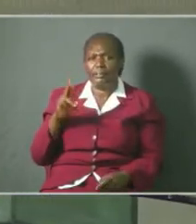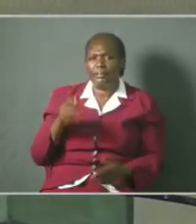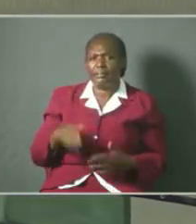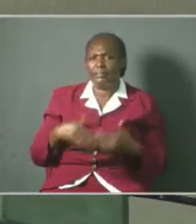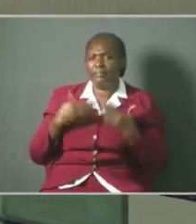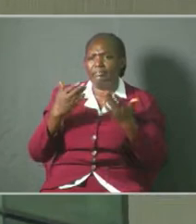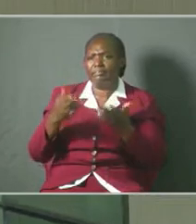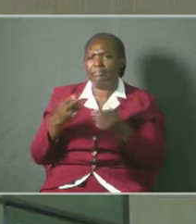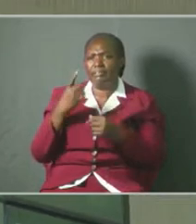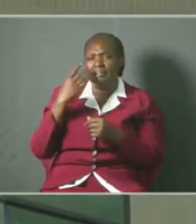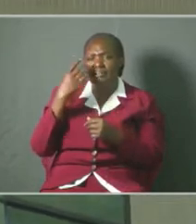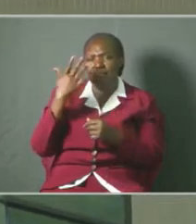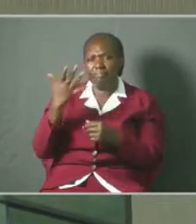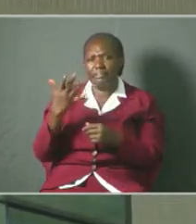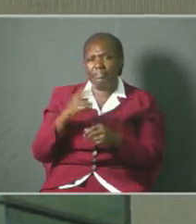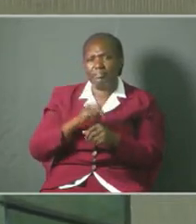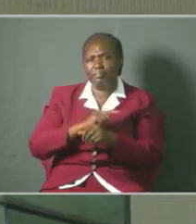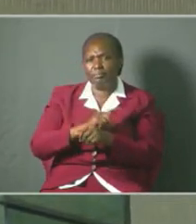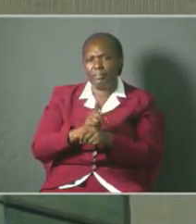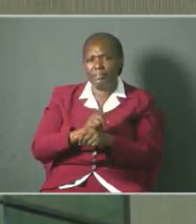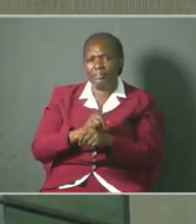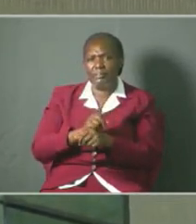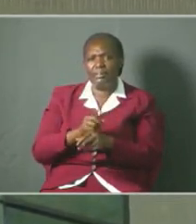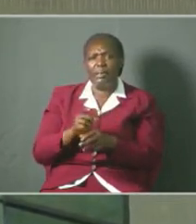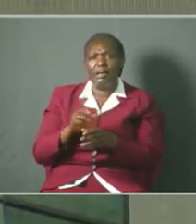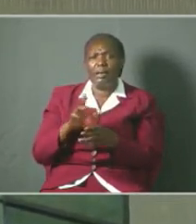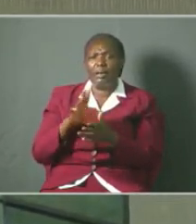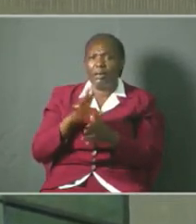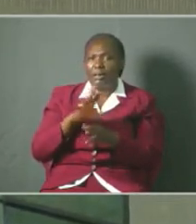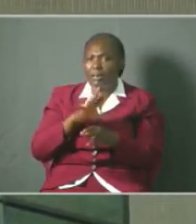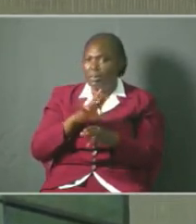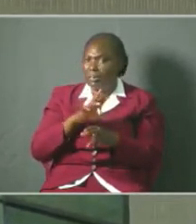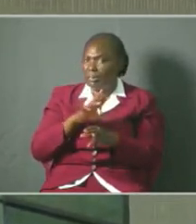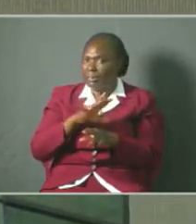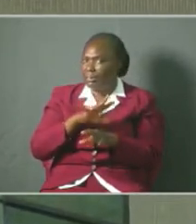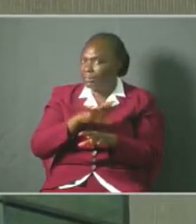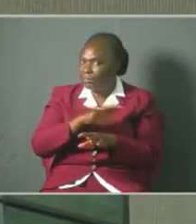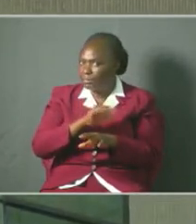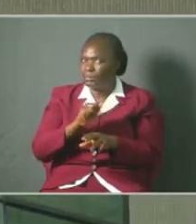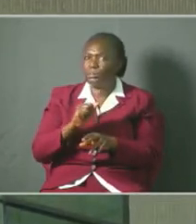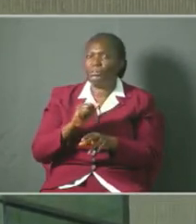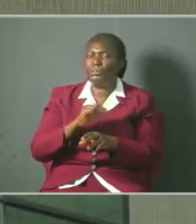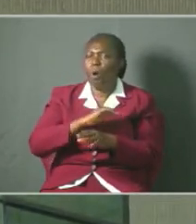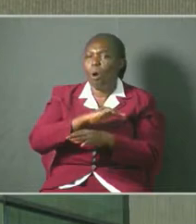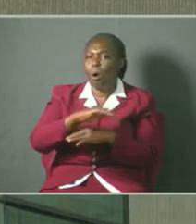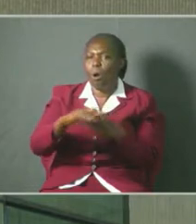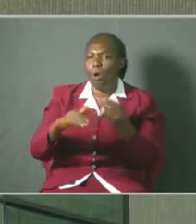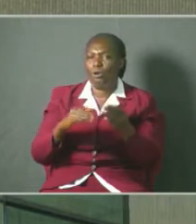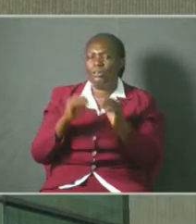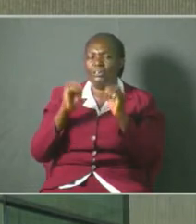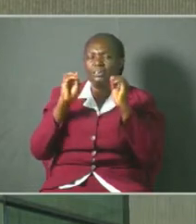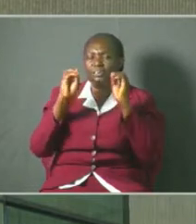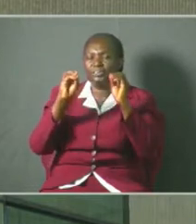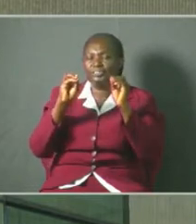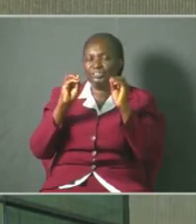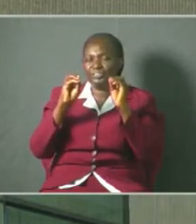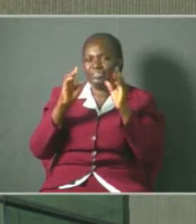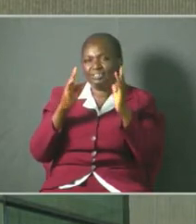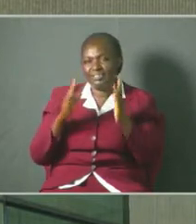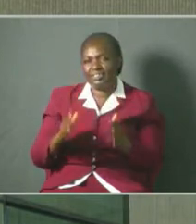do, I am going to call a list of the teachers to come in front very fast for a handshake and to pick